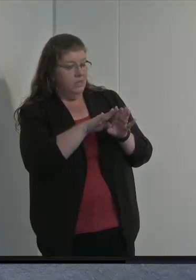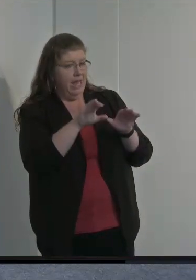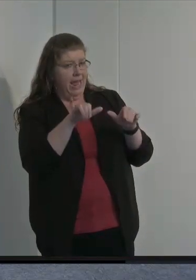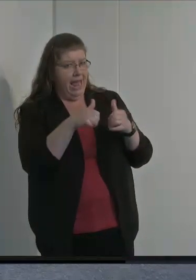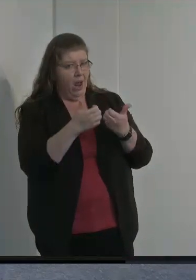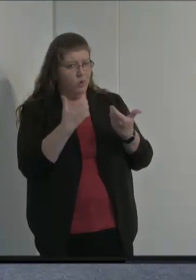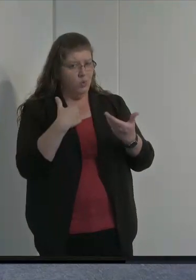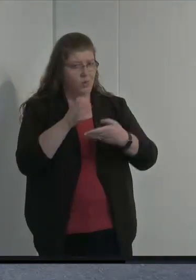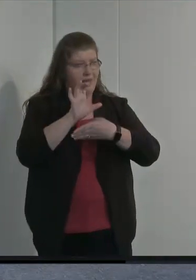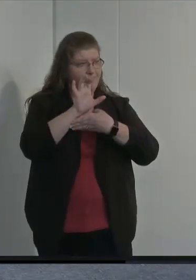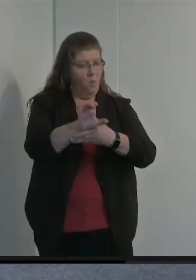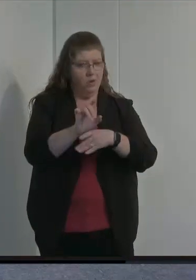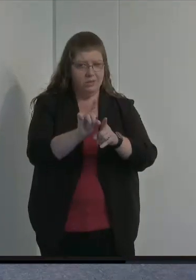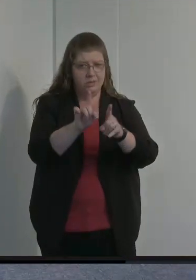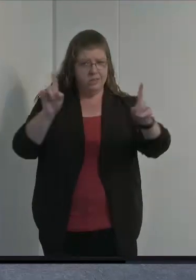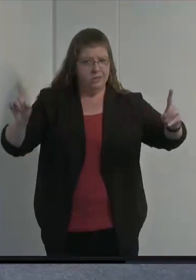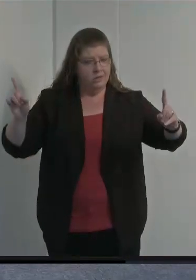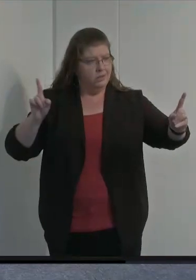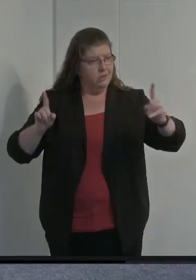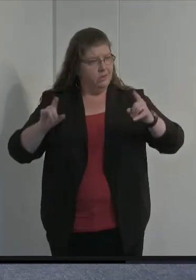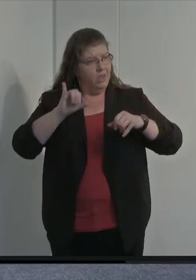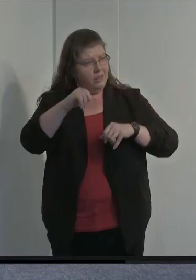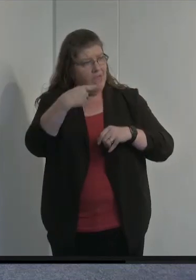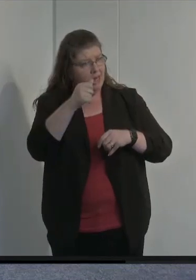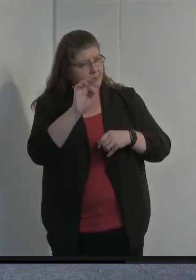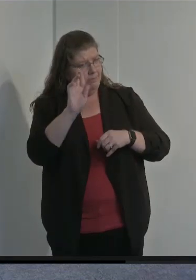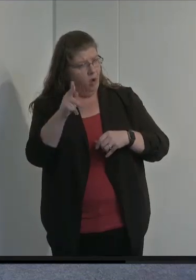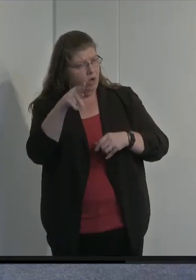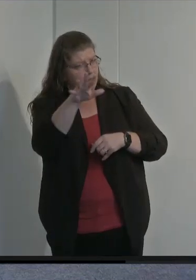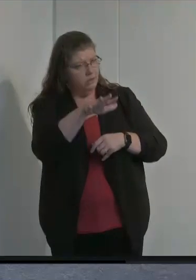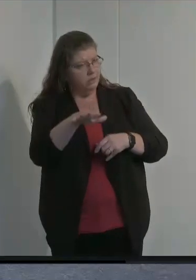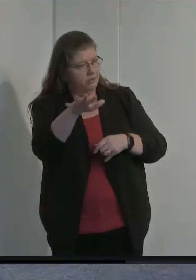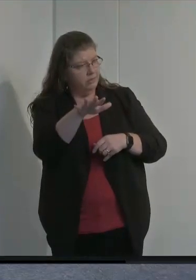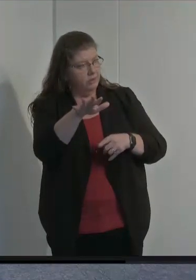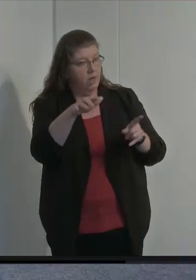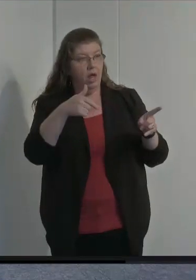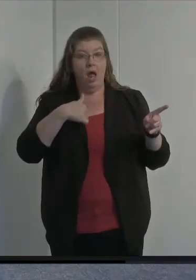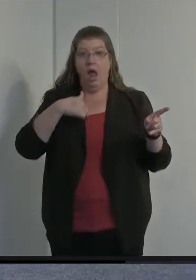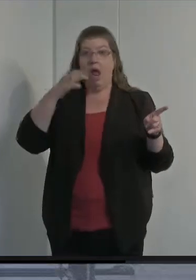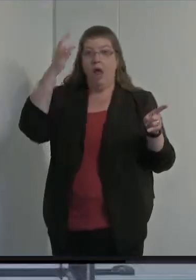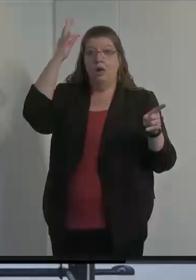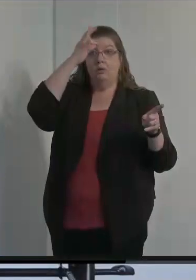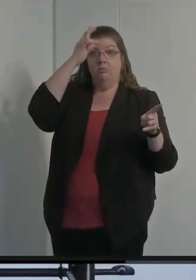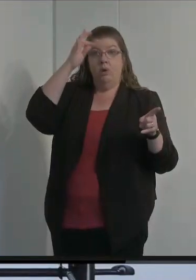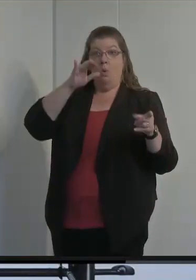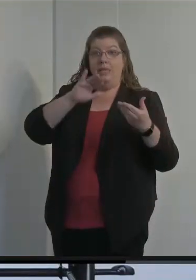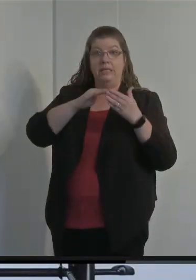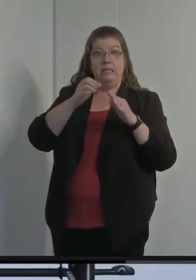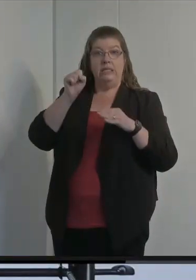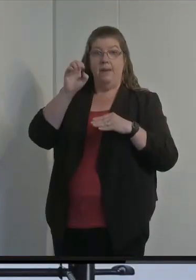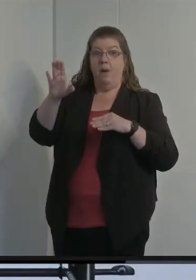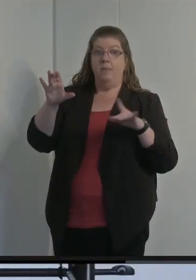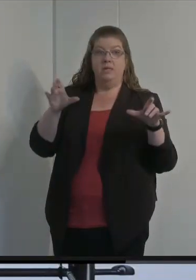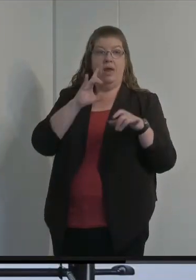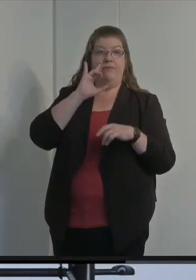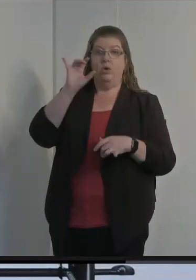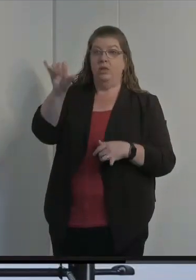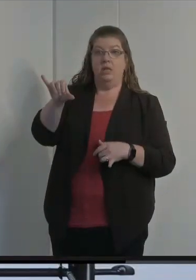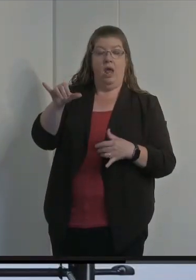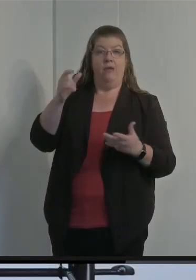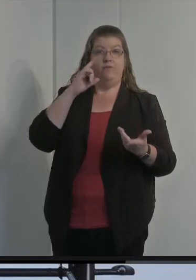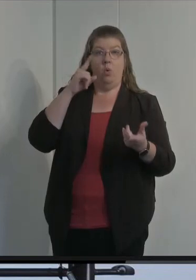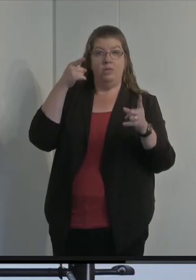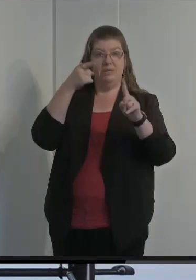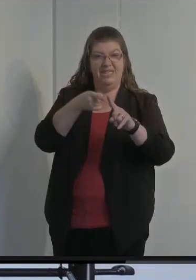with physical distancing at that park specifically? I'm not aware of what the city of Santa Barbara has done in regards to